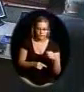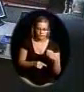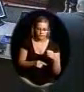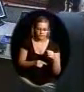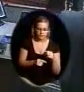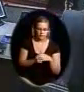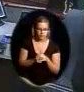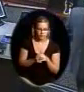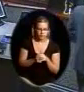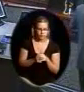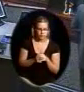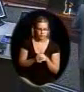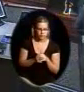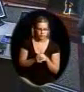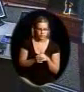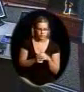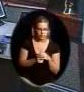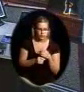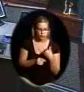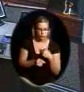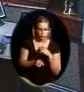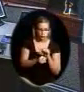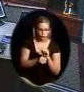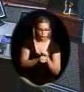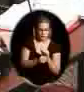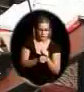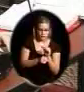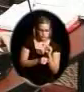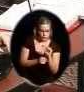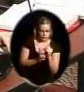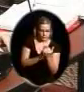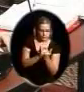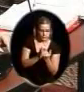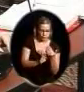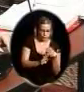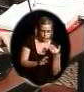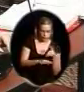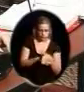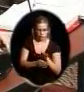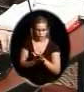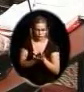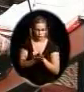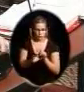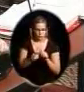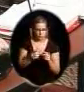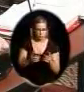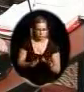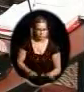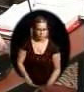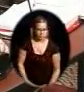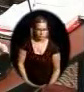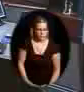small punch list we're working on before and after school, but they've occupied the spaces and are using them. Did that over the